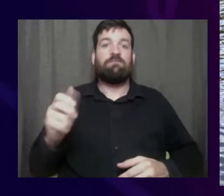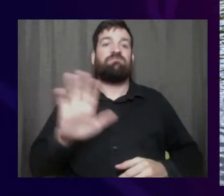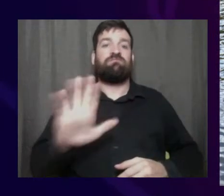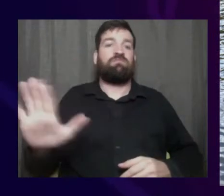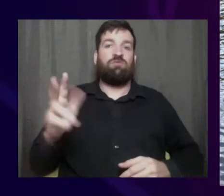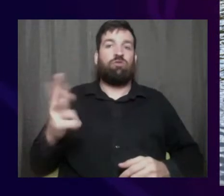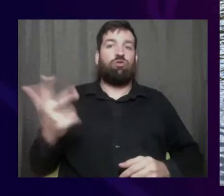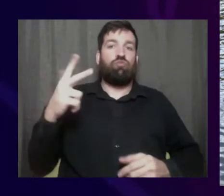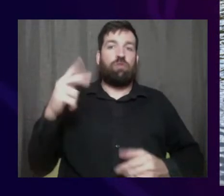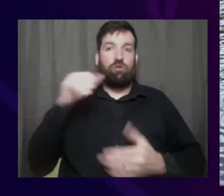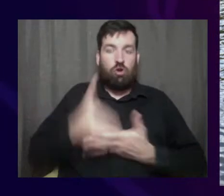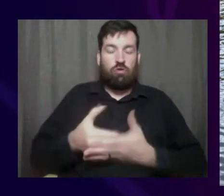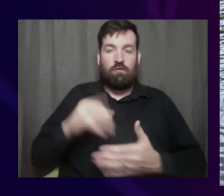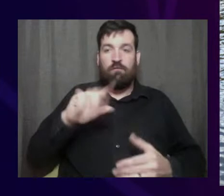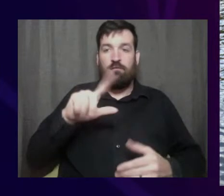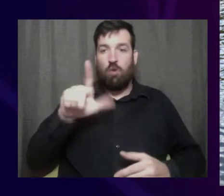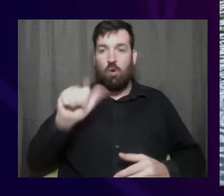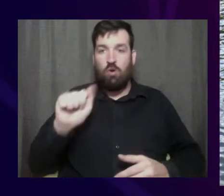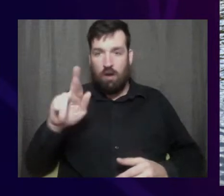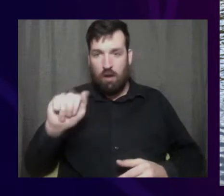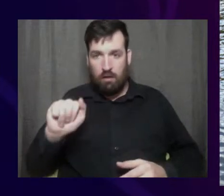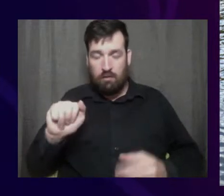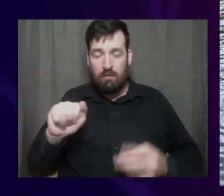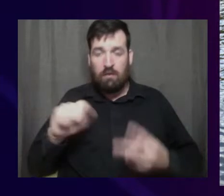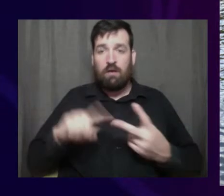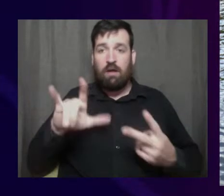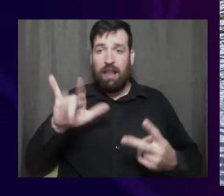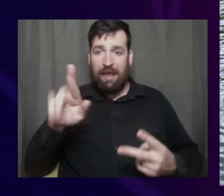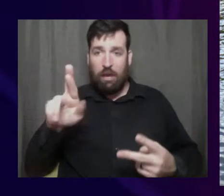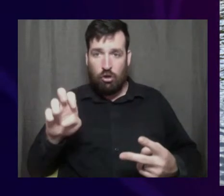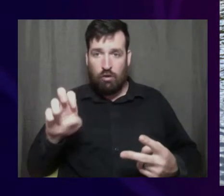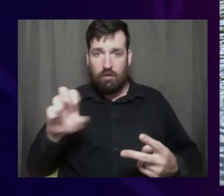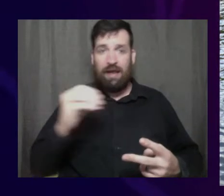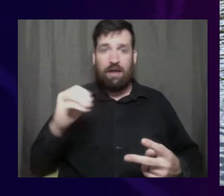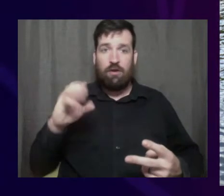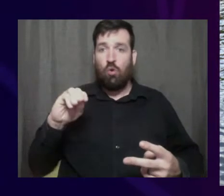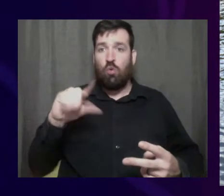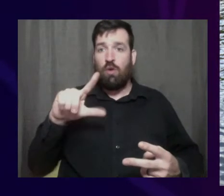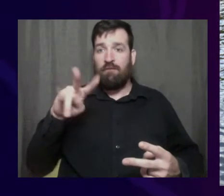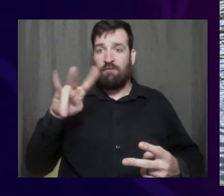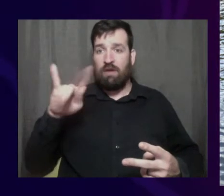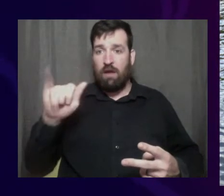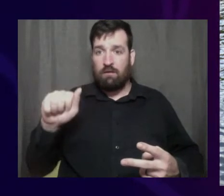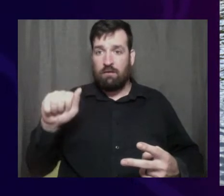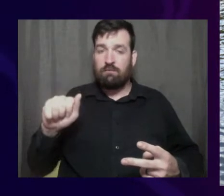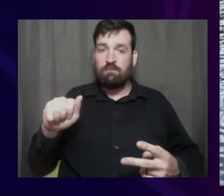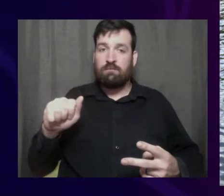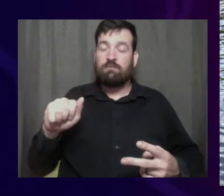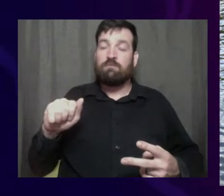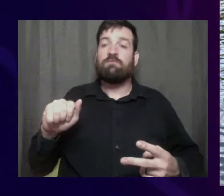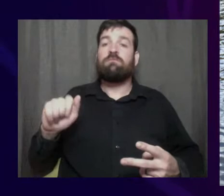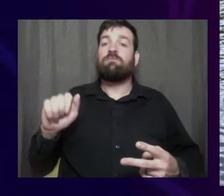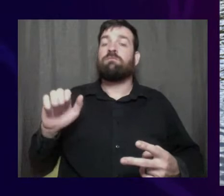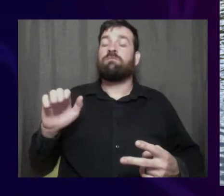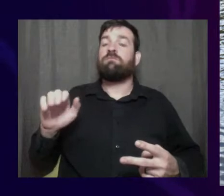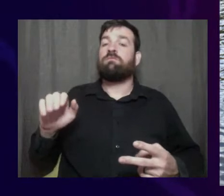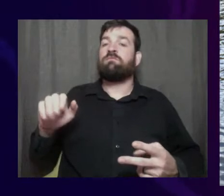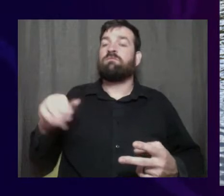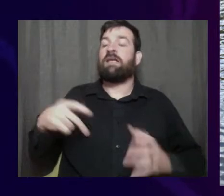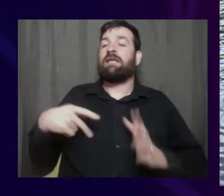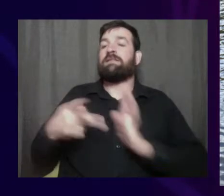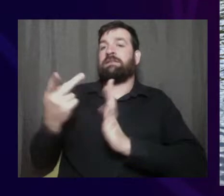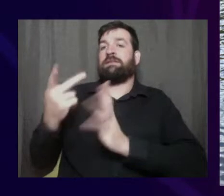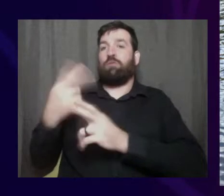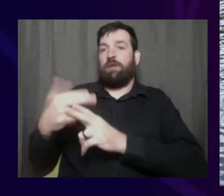Flora, Claire, and Olivia. How old are your daughters? Do they do everything? Kelly Kate is my wife's name. She actually goes by the double name too. Okay, but yes.